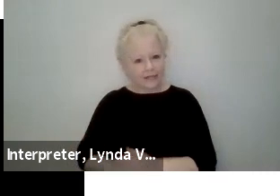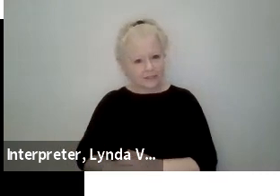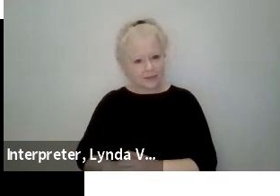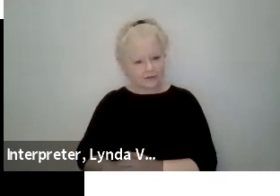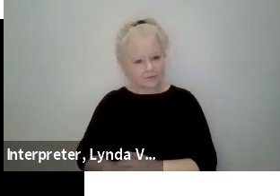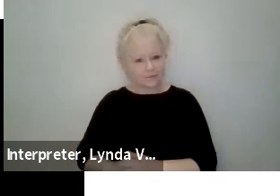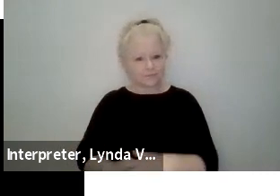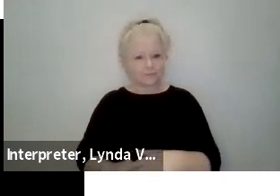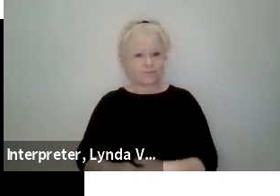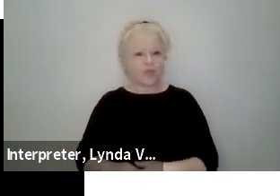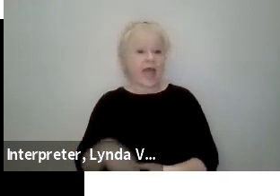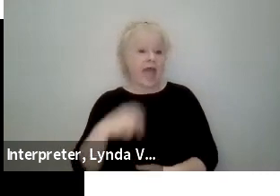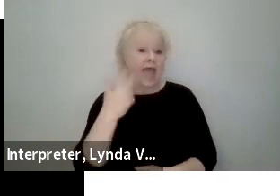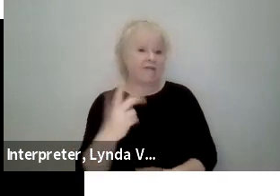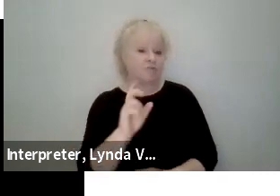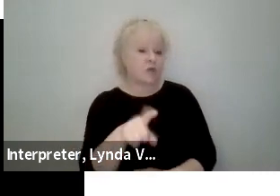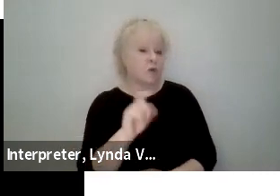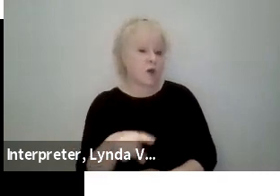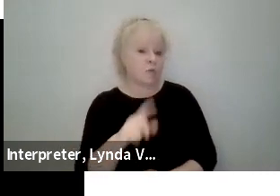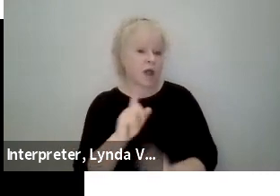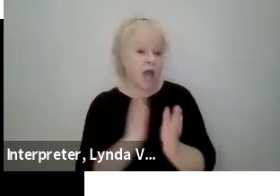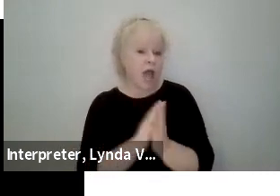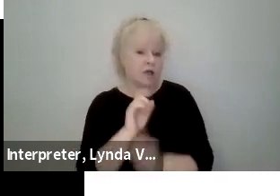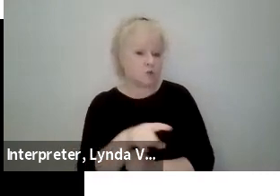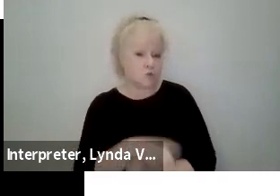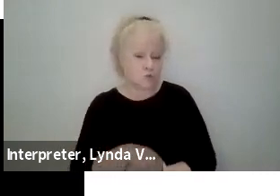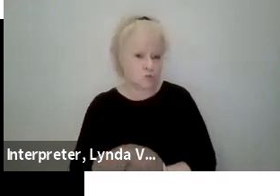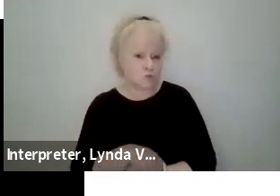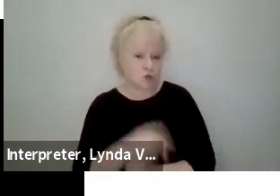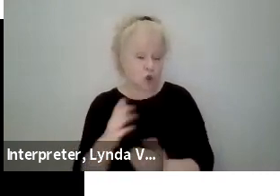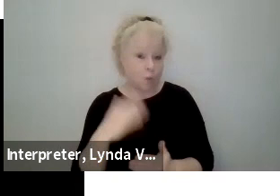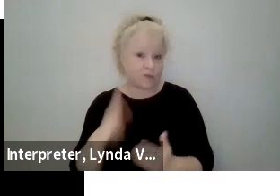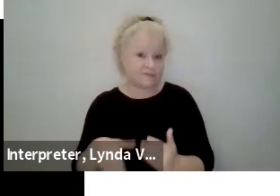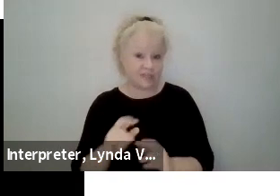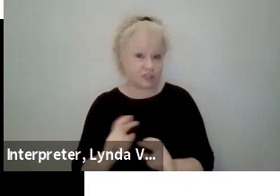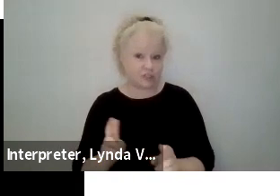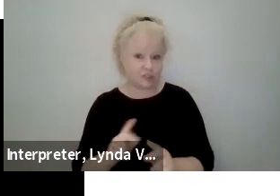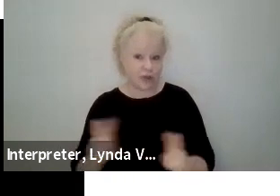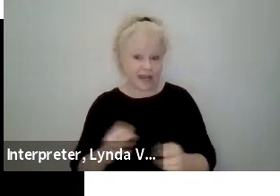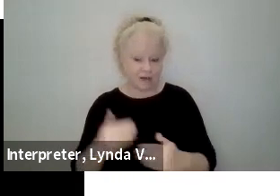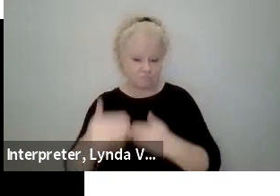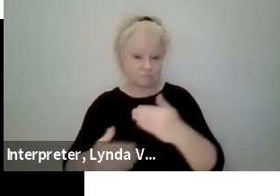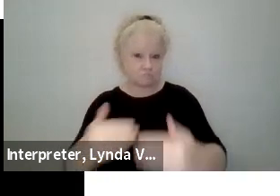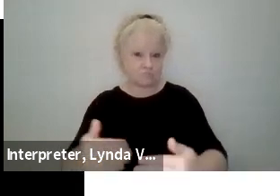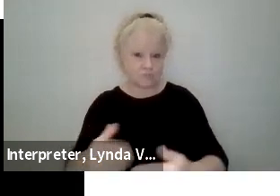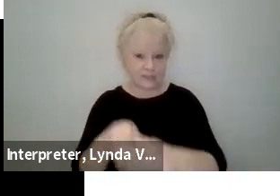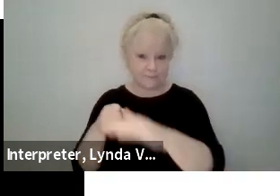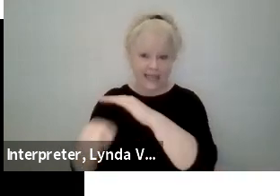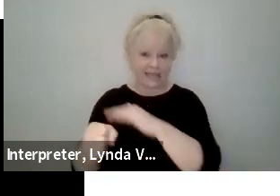3 questions that I wanted to ask you because you're almost finished. You're getting ready to move forward to